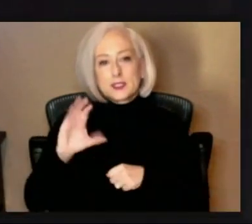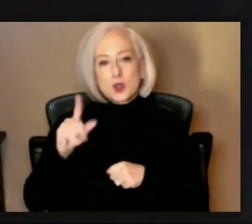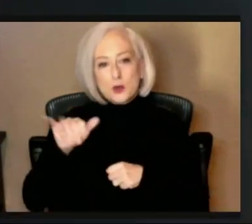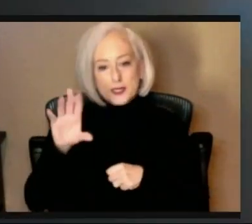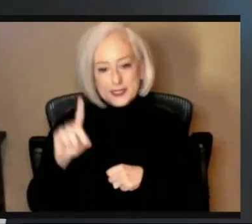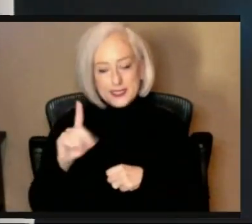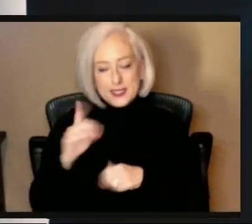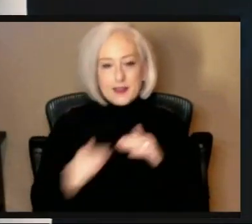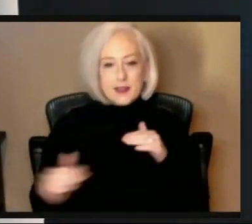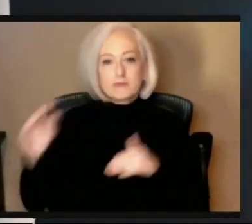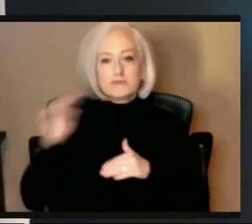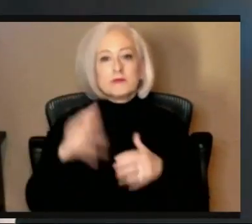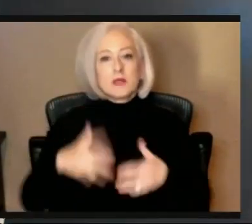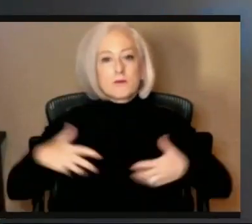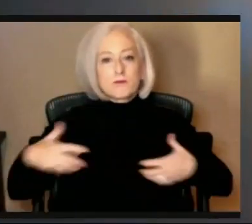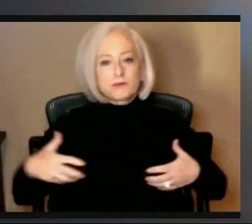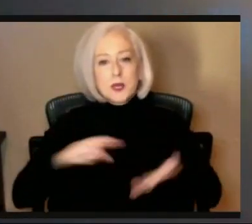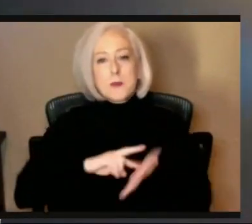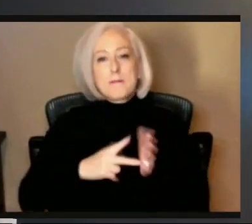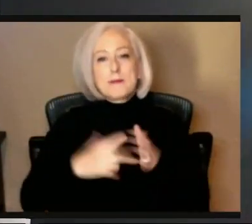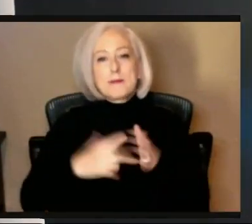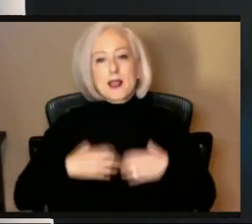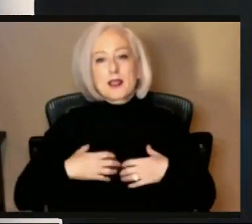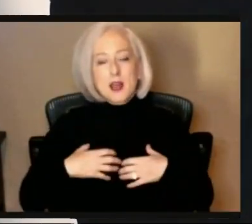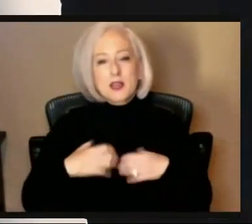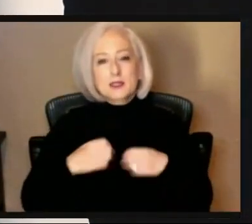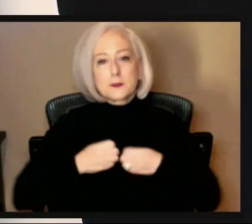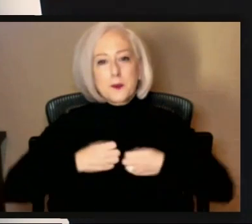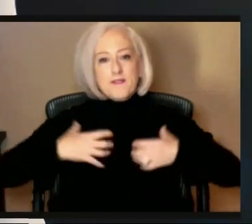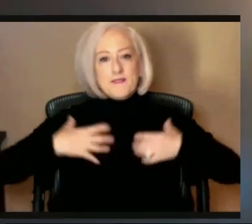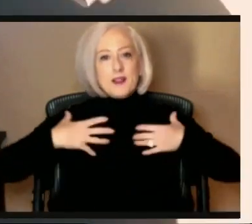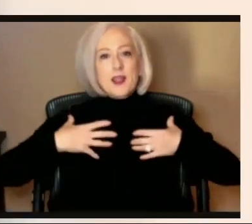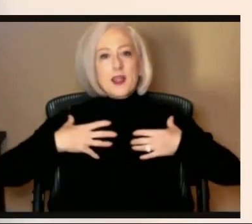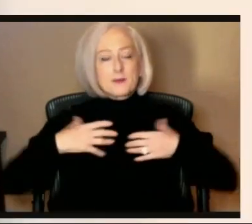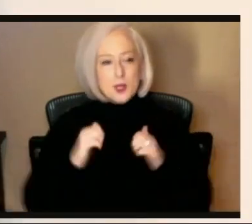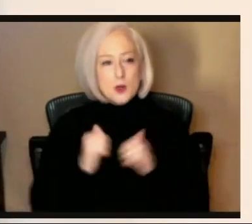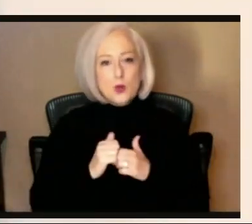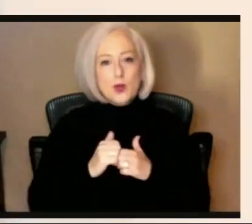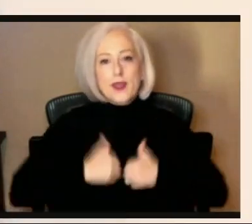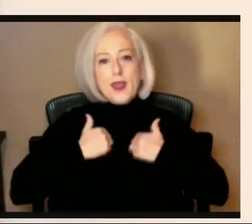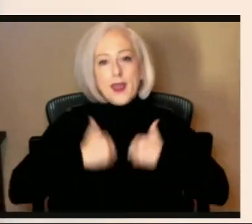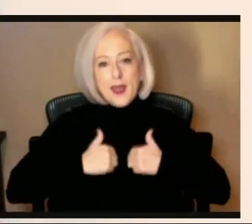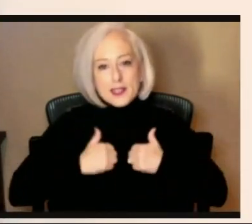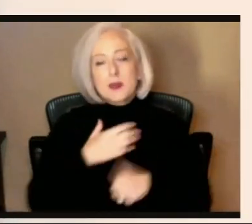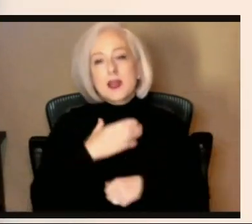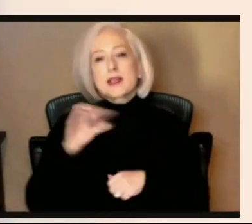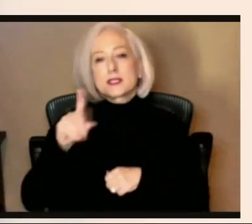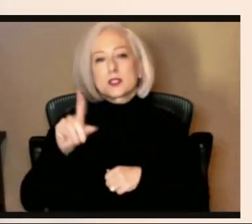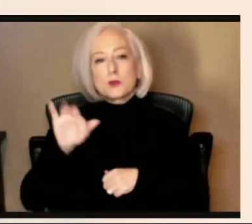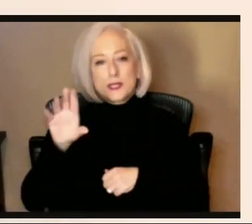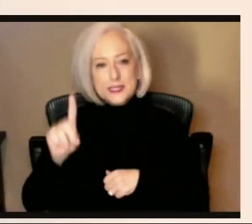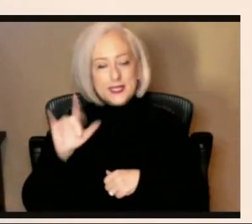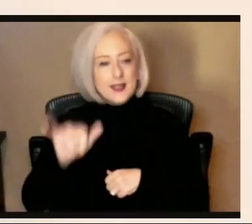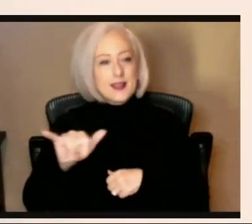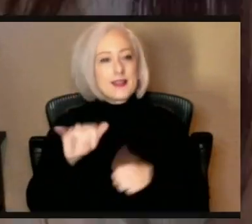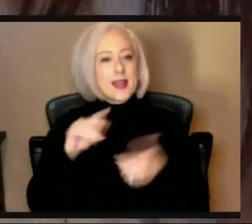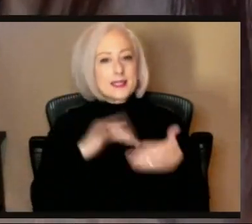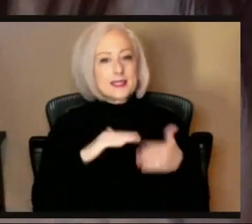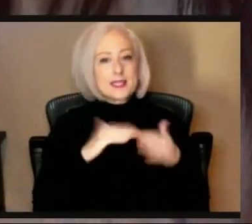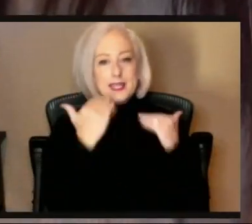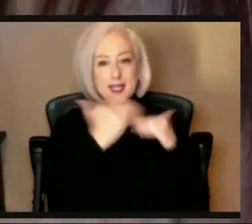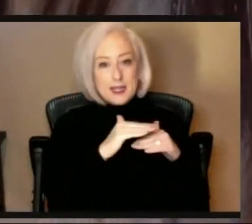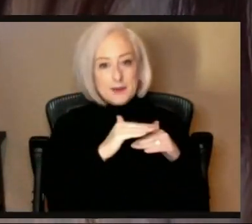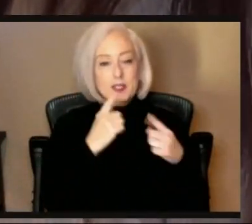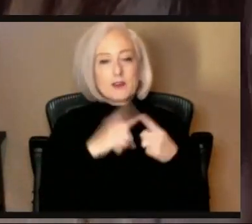to become inflamed, leading to asthma, which can then lead to COPD. The study was limited, though, and exclusive to women in